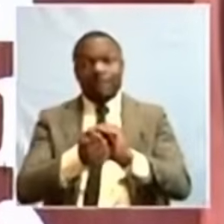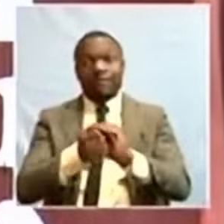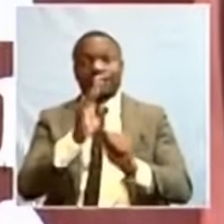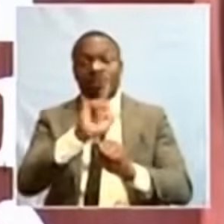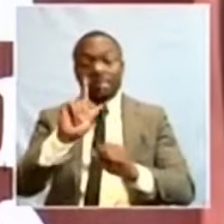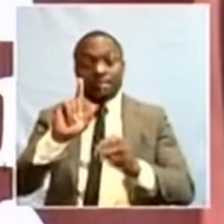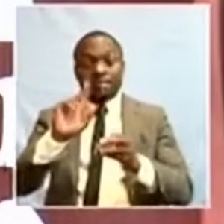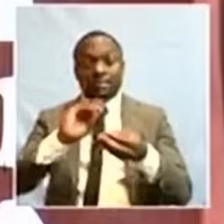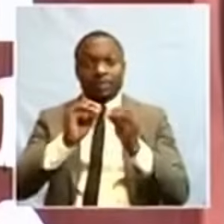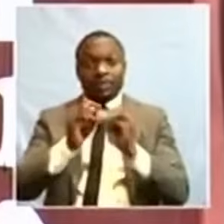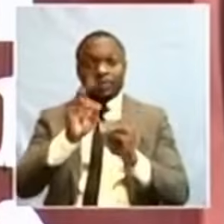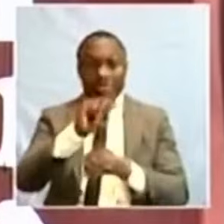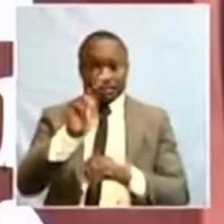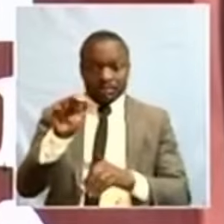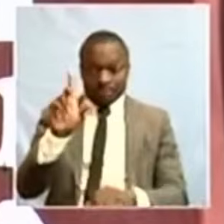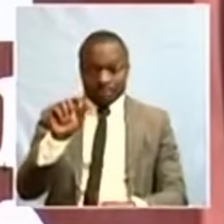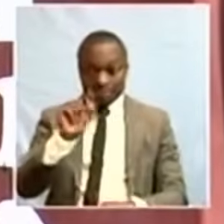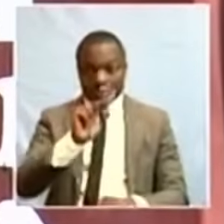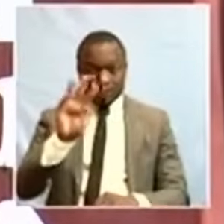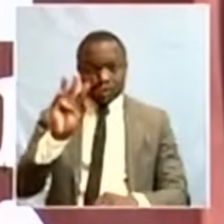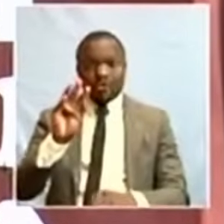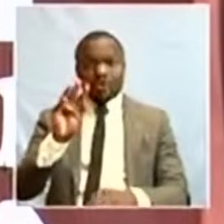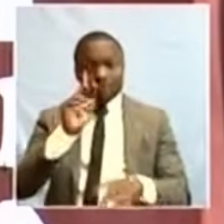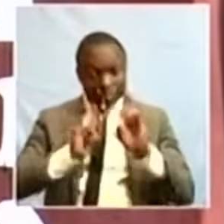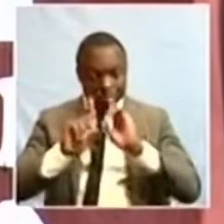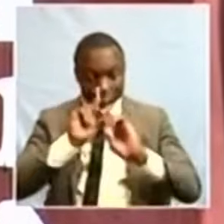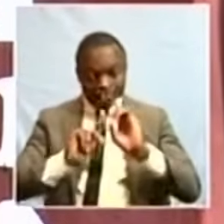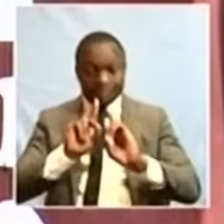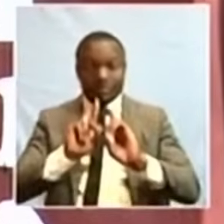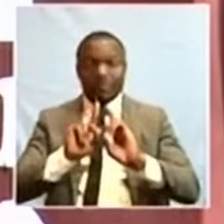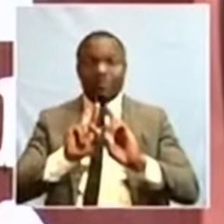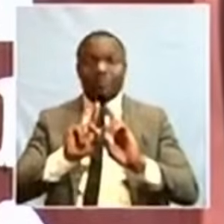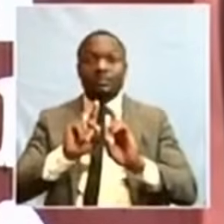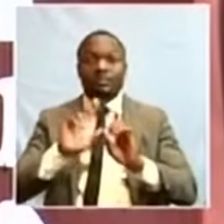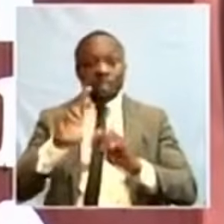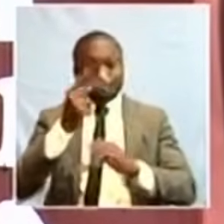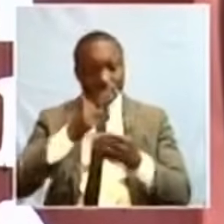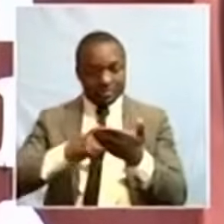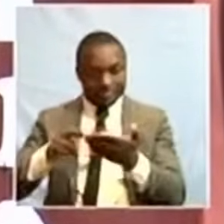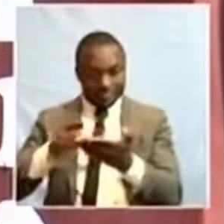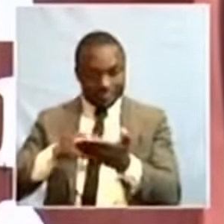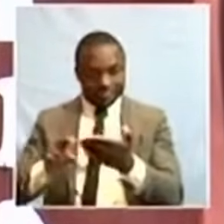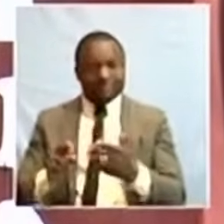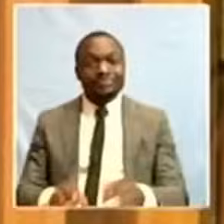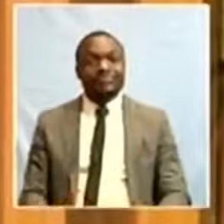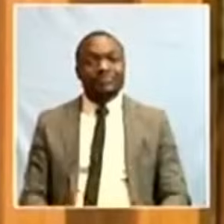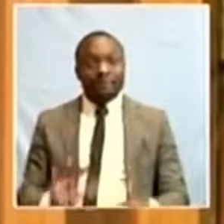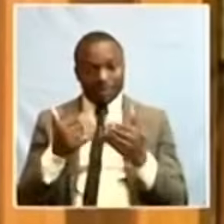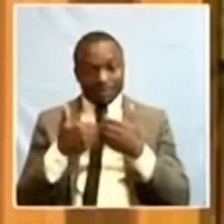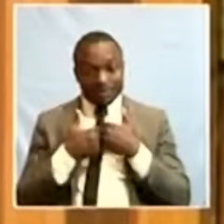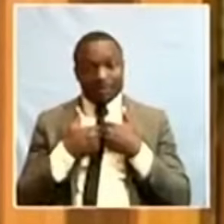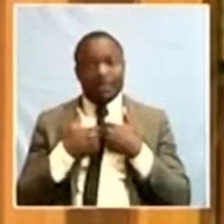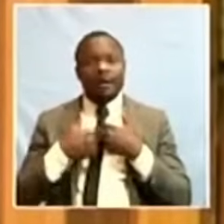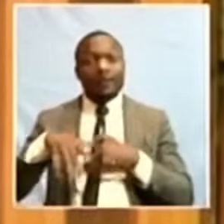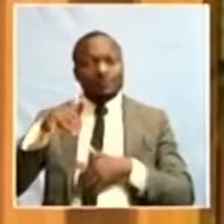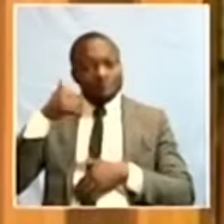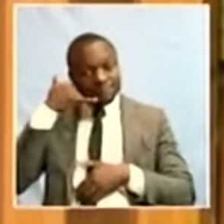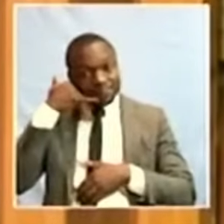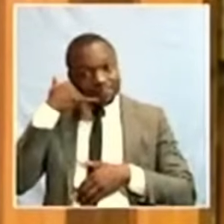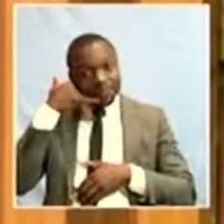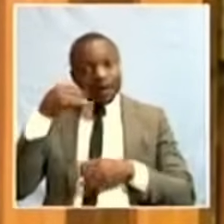22 of 2024 is also expected to be considered at a third reading. And we also have the mobile